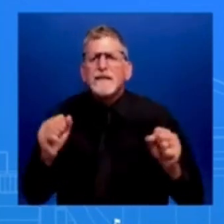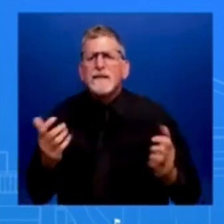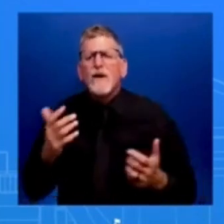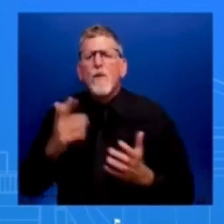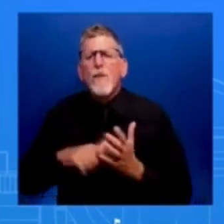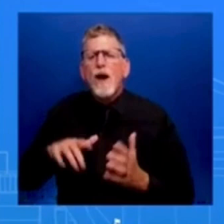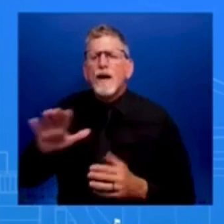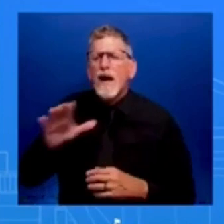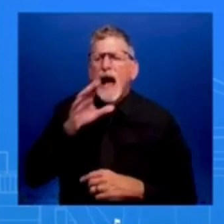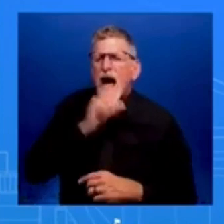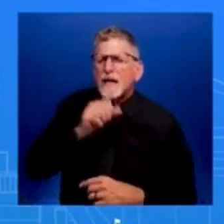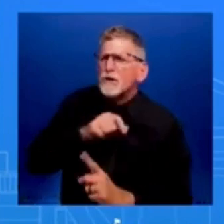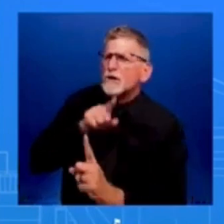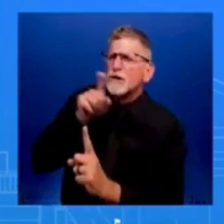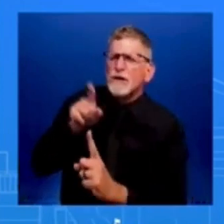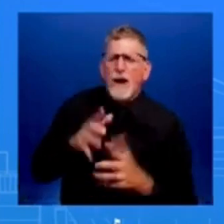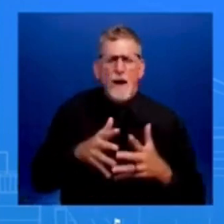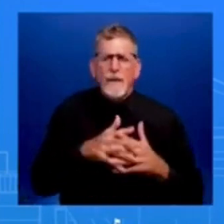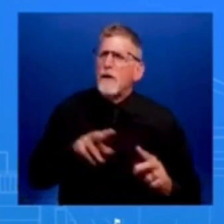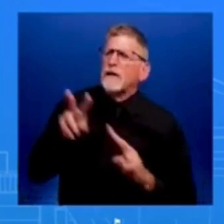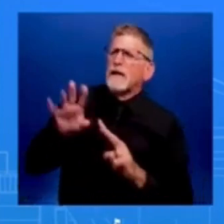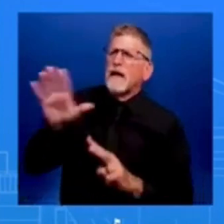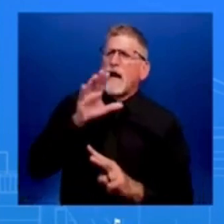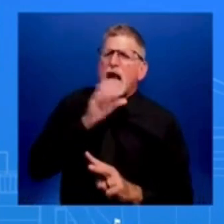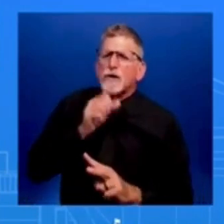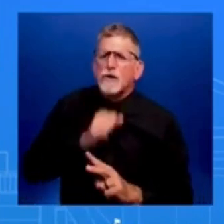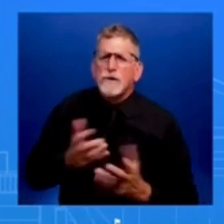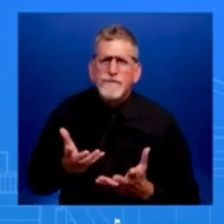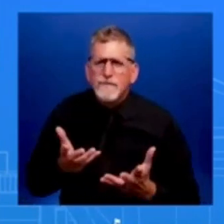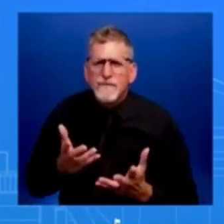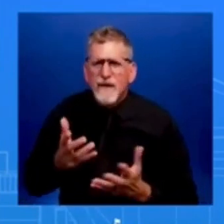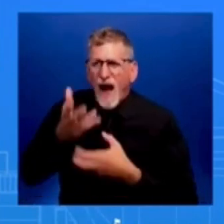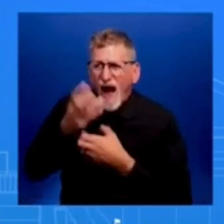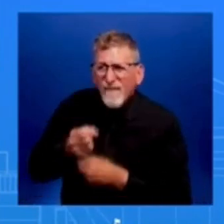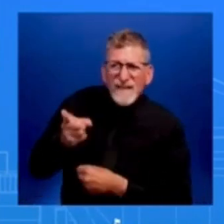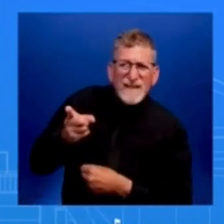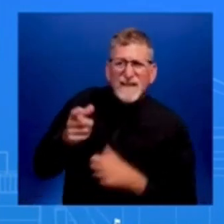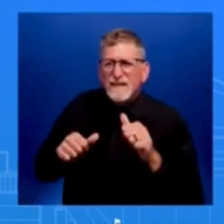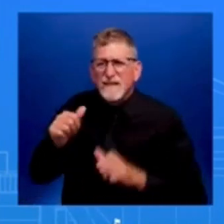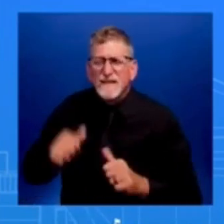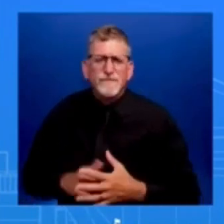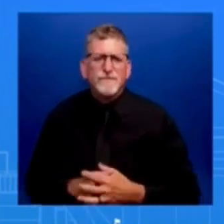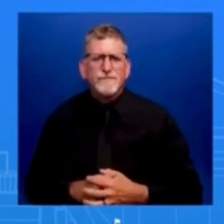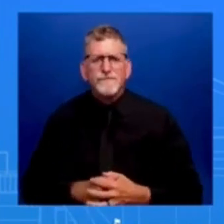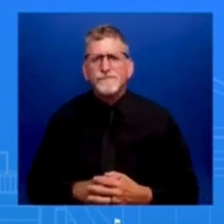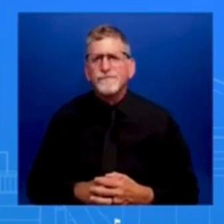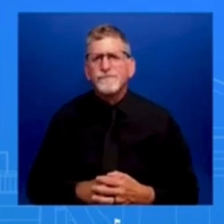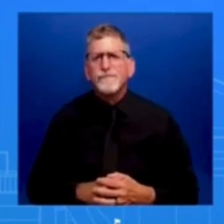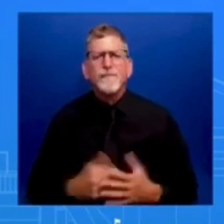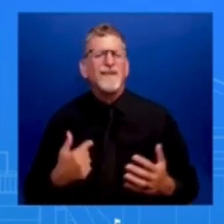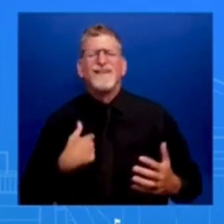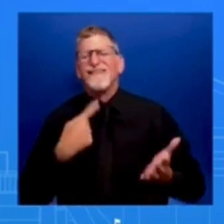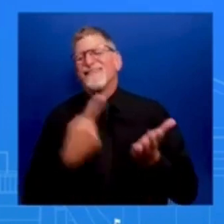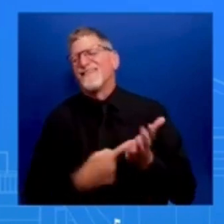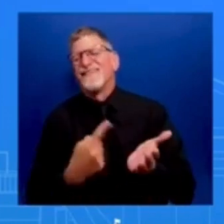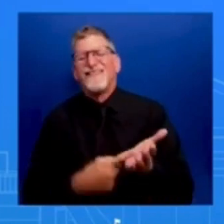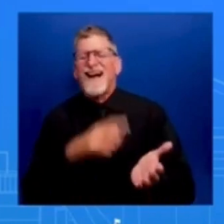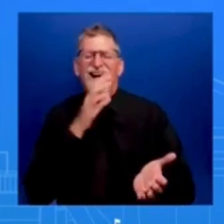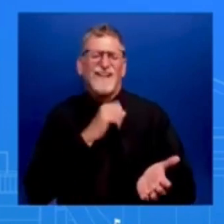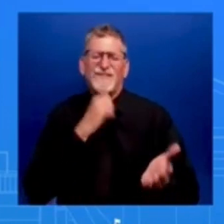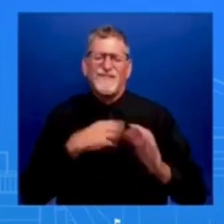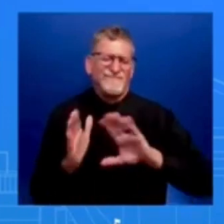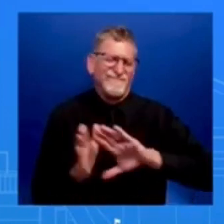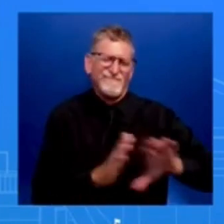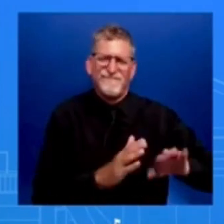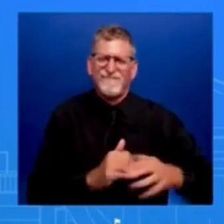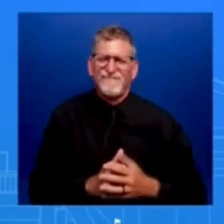I'm not going to speak to leaders in Congress about age or about anything like that. That is for them to speak to. So what is your question